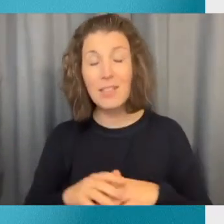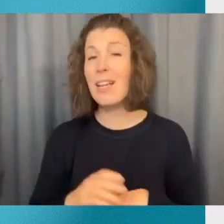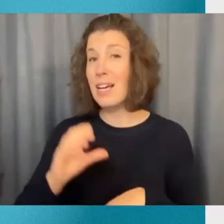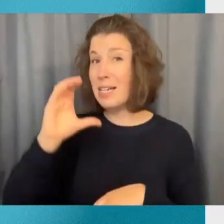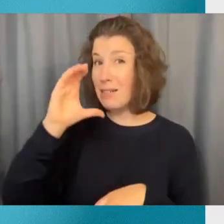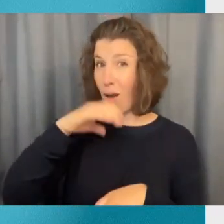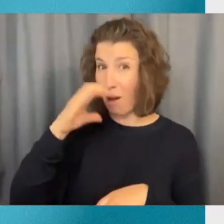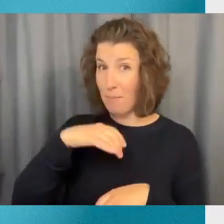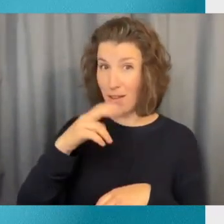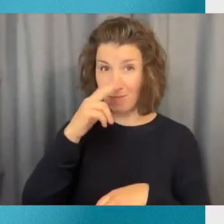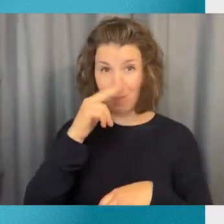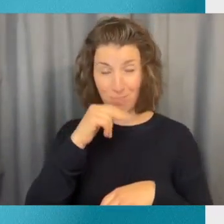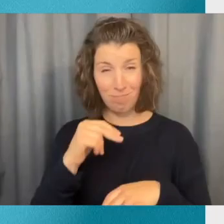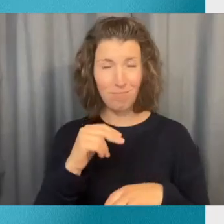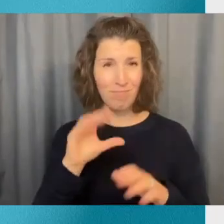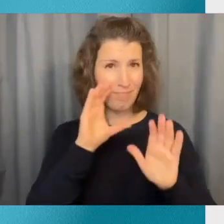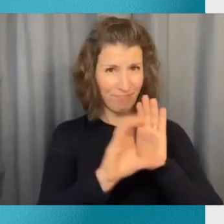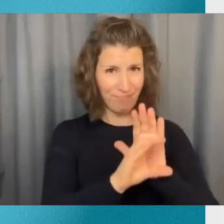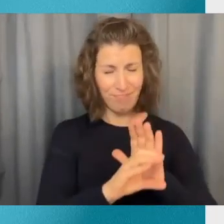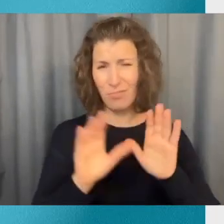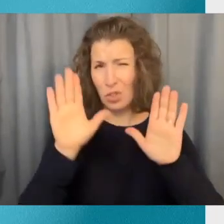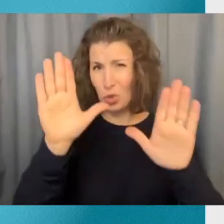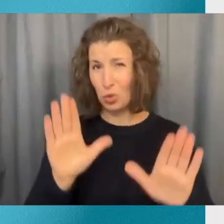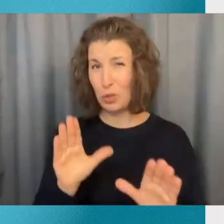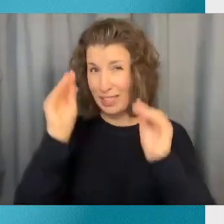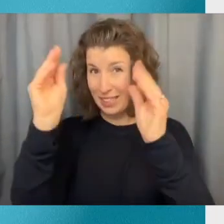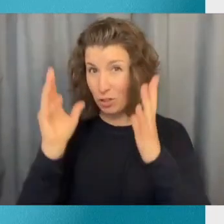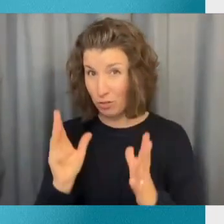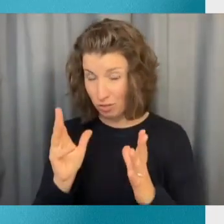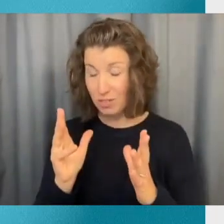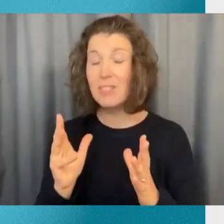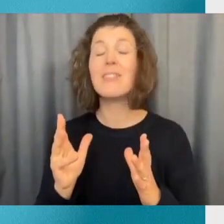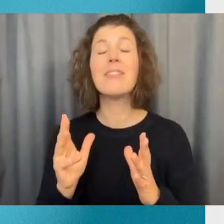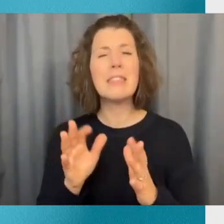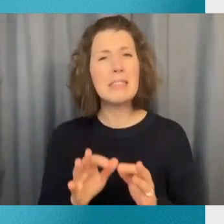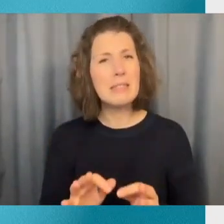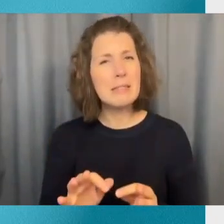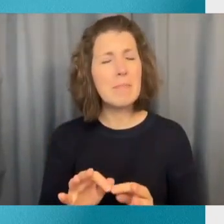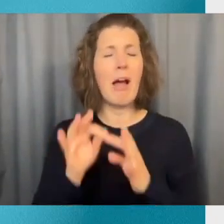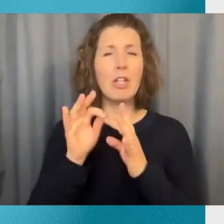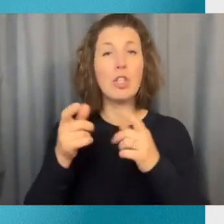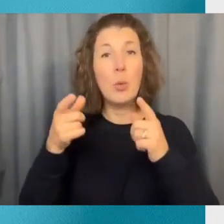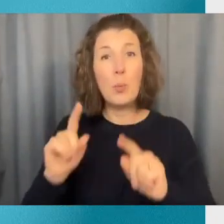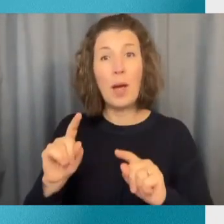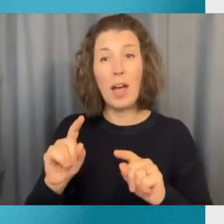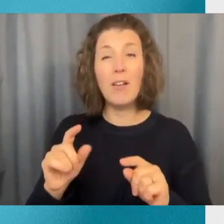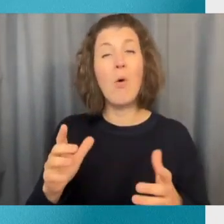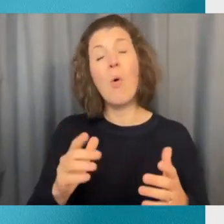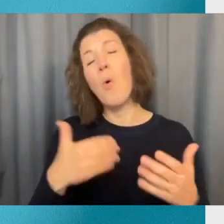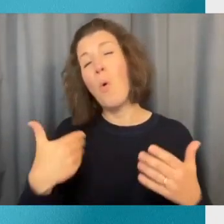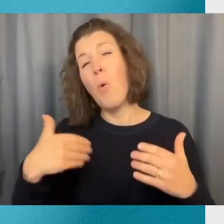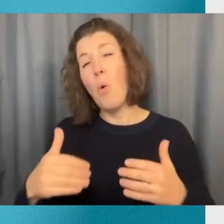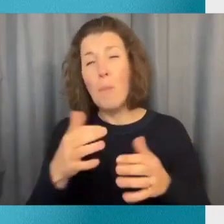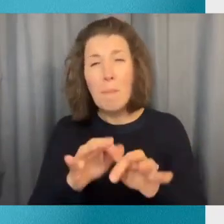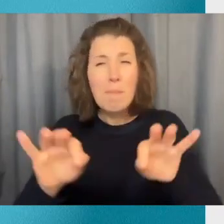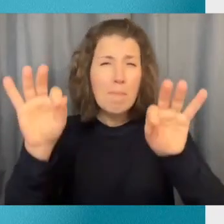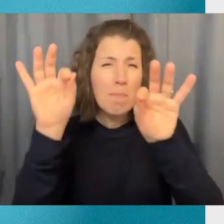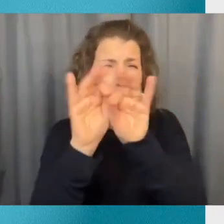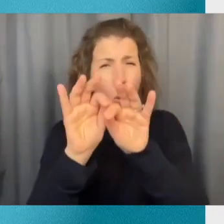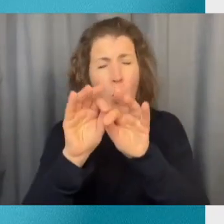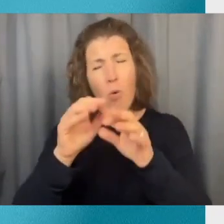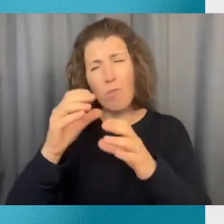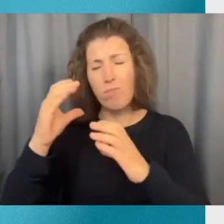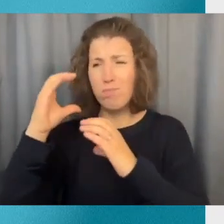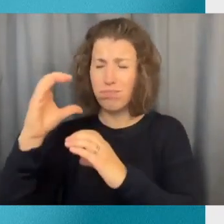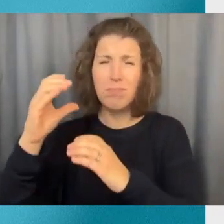great teachers, especially when there is a high density of information, a high level of importance to that information, and